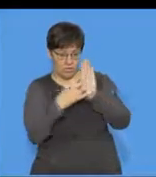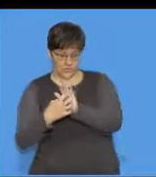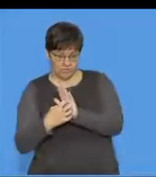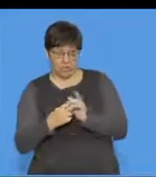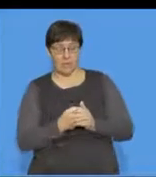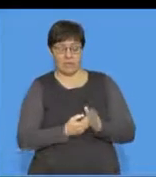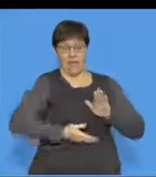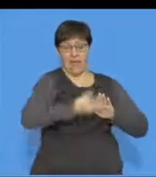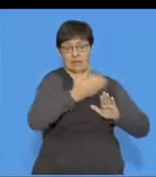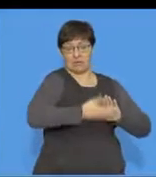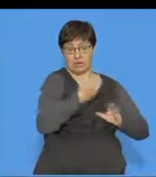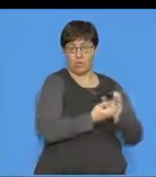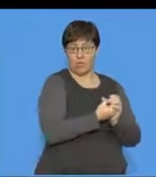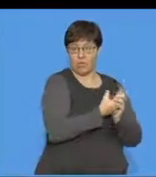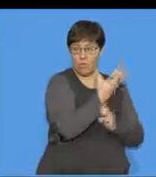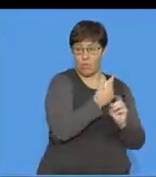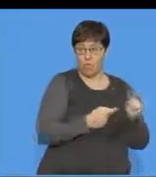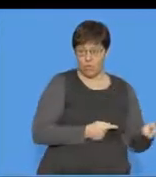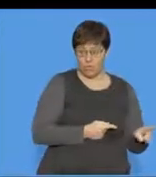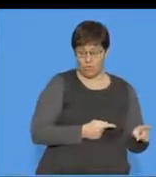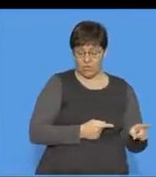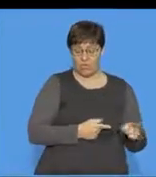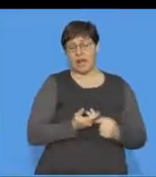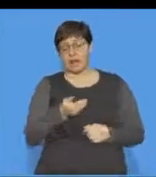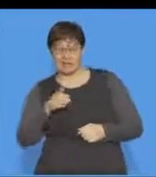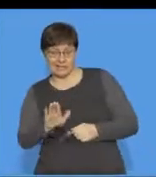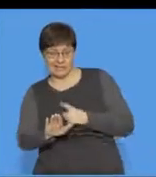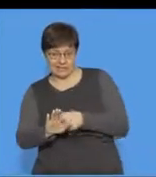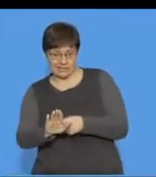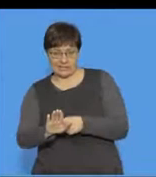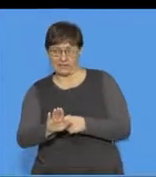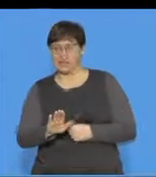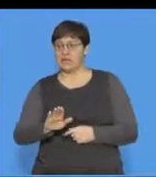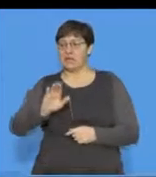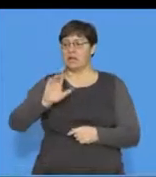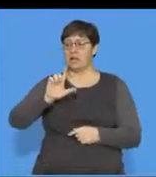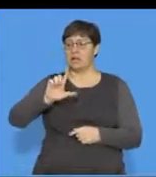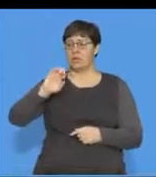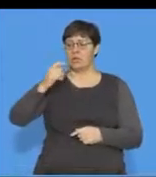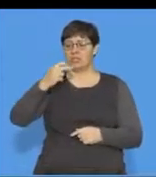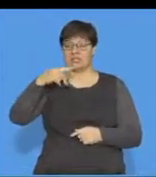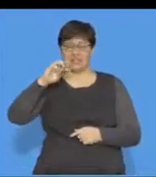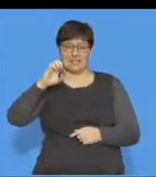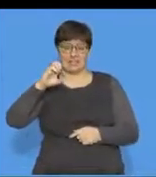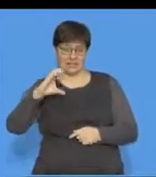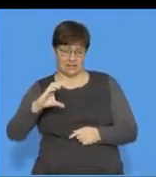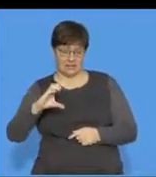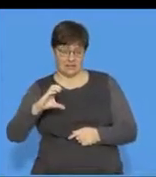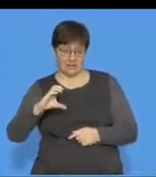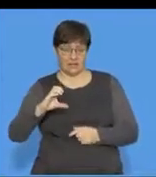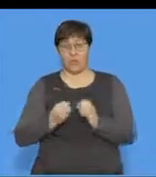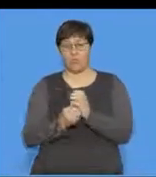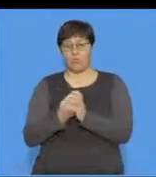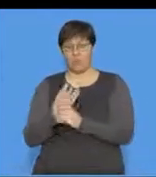exponential growth curve, and this one, the logistic growth curve. And I'm asking